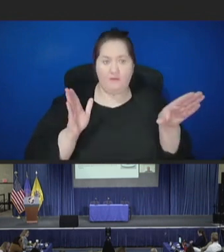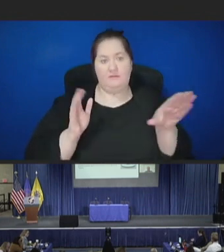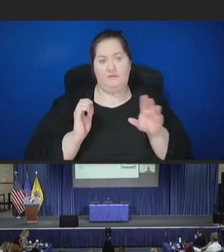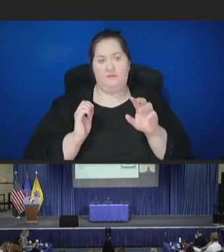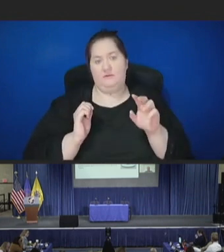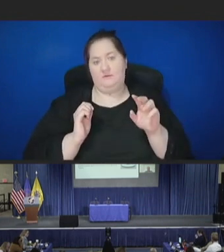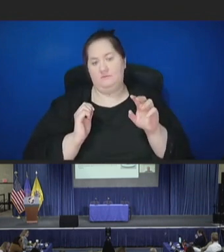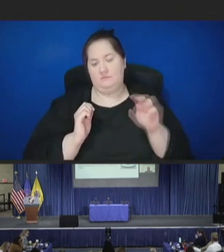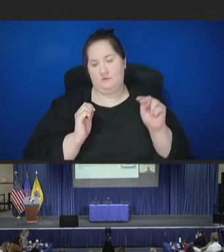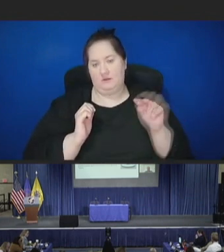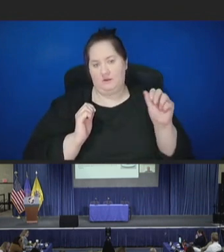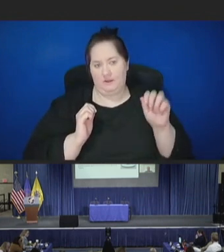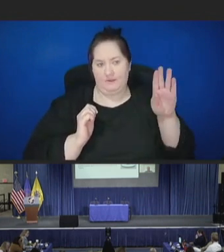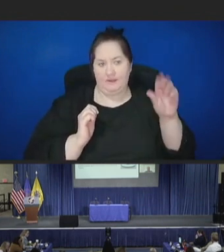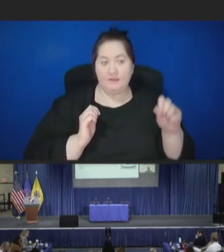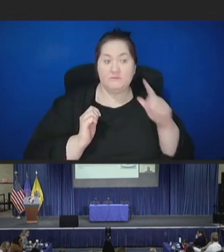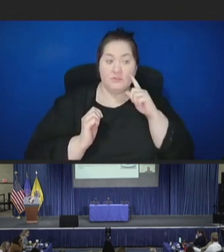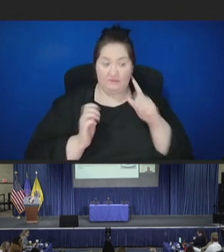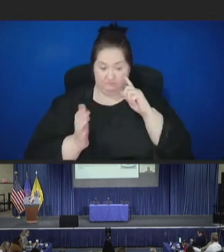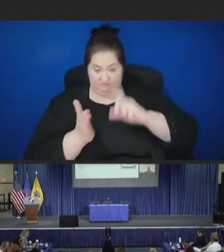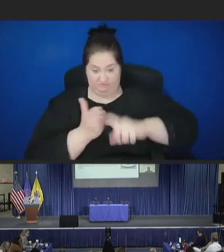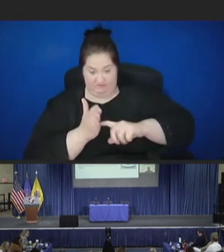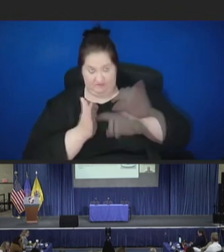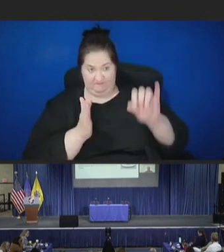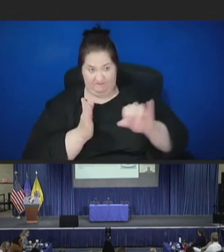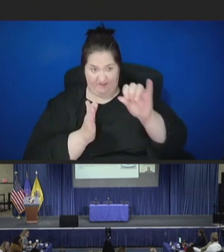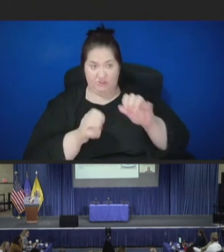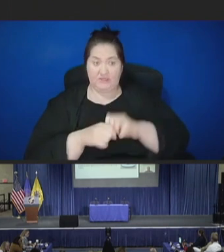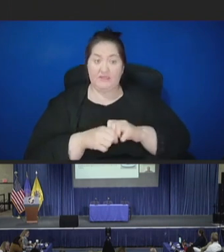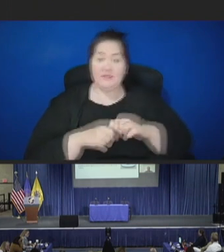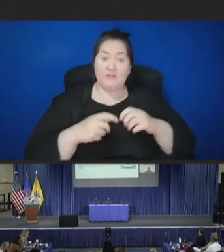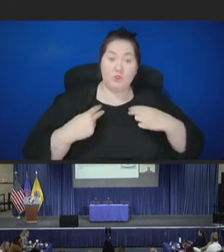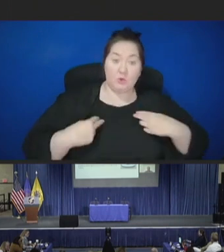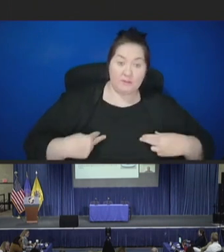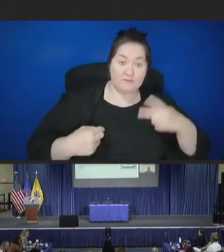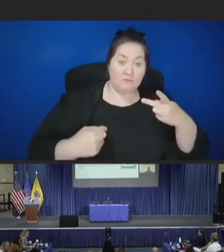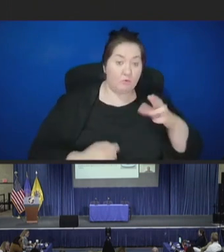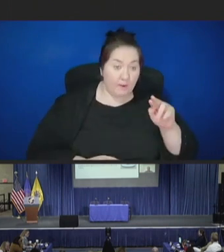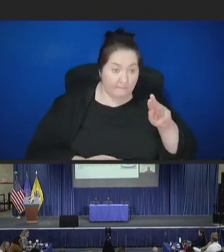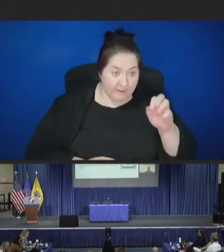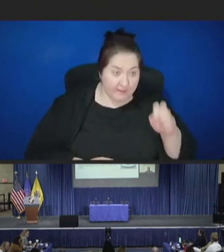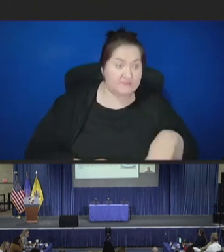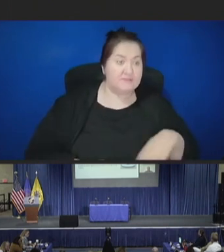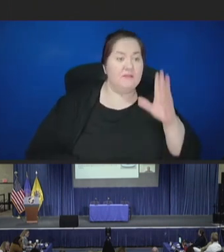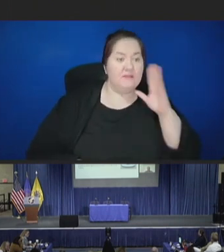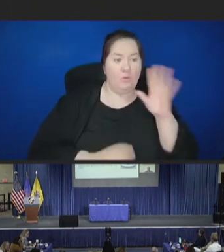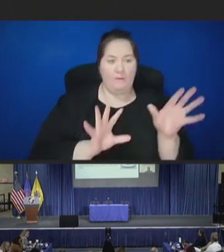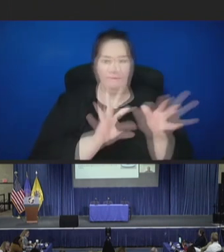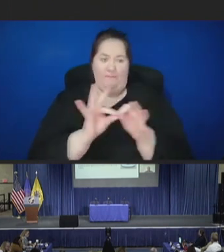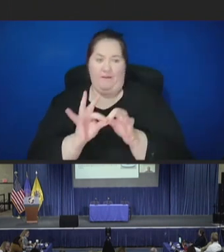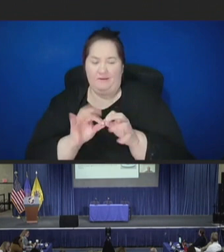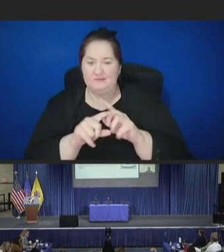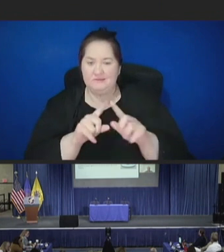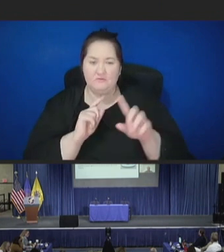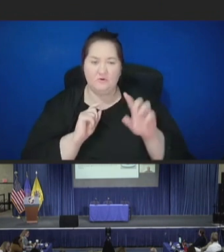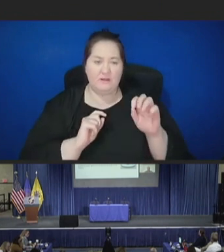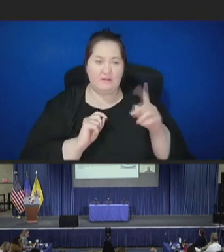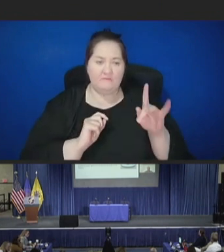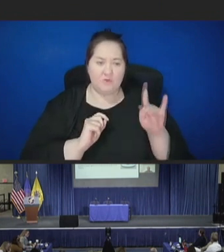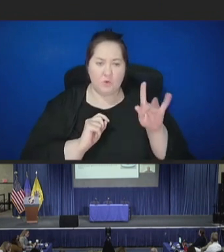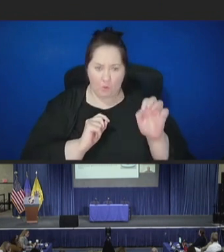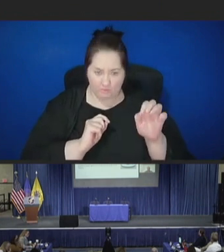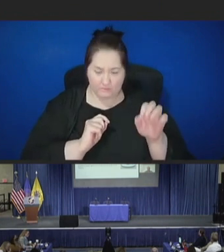in non-human primates and humans. Different classes bind to different epitopes on the HIV envelope, and we believe an HIV vaccine